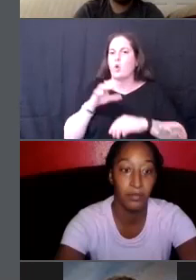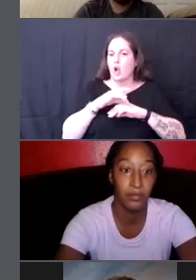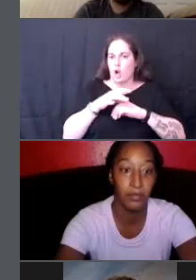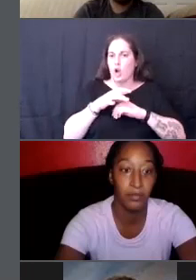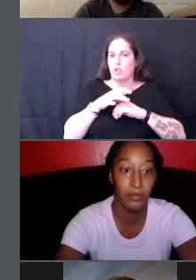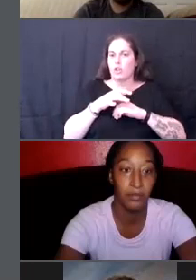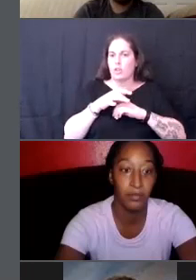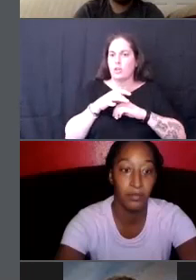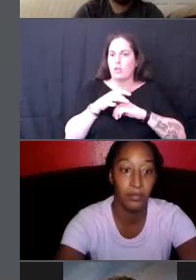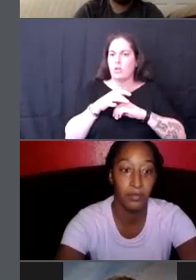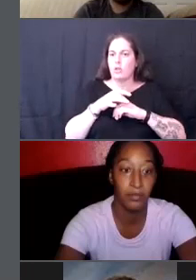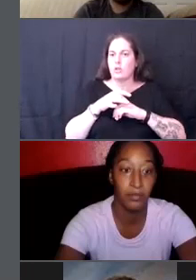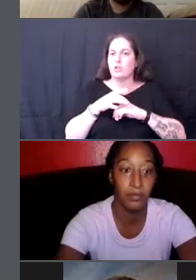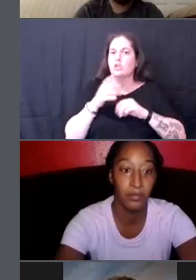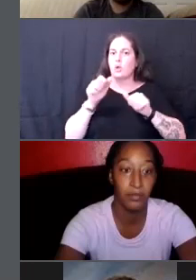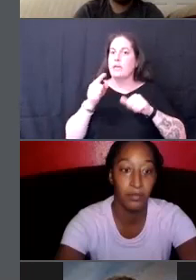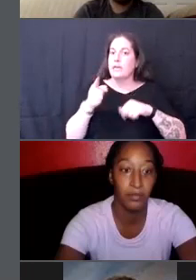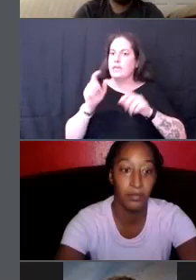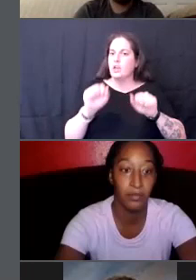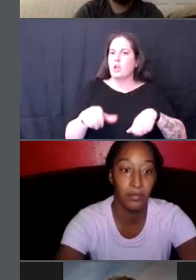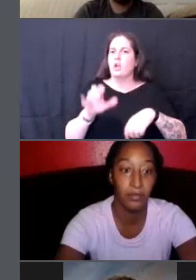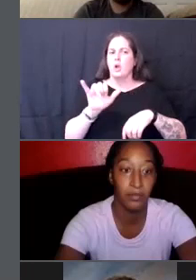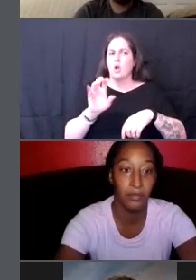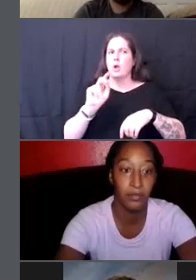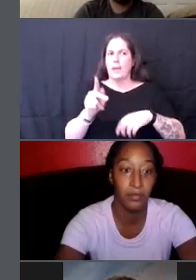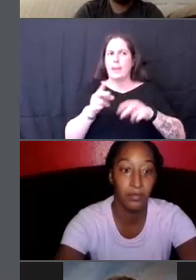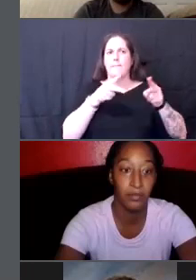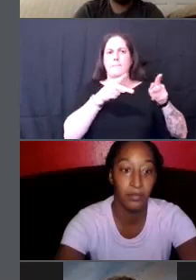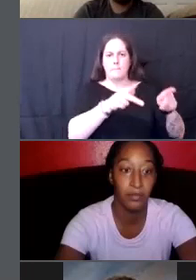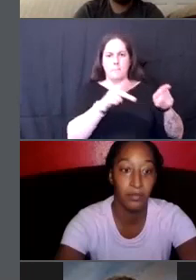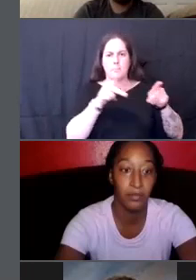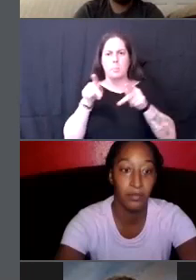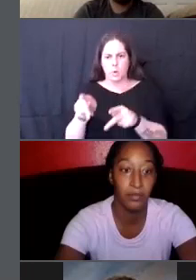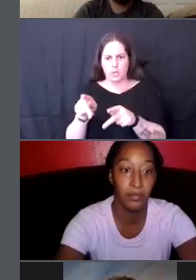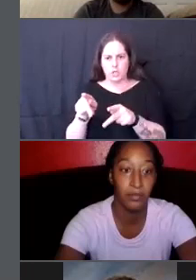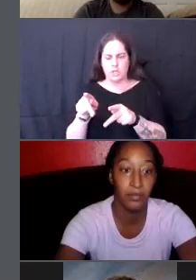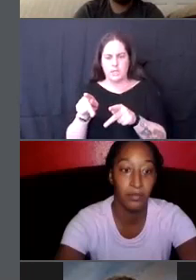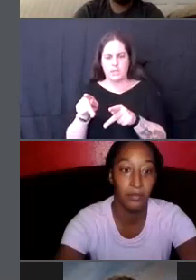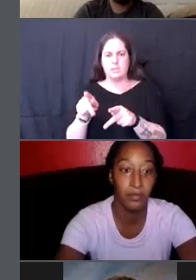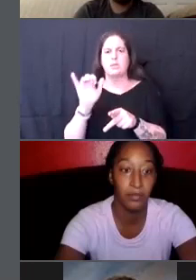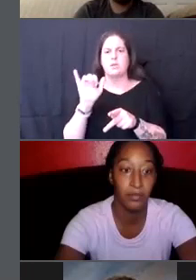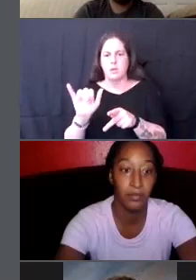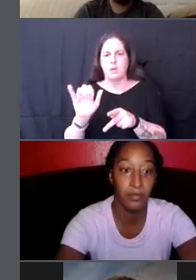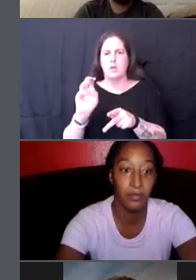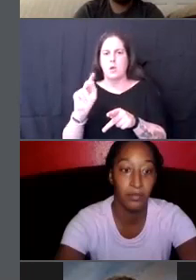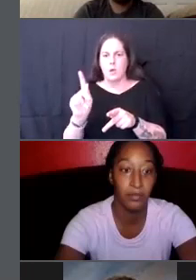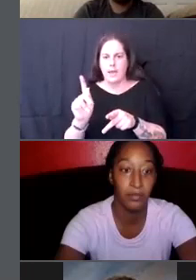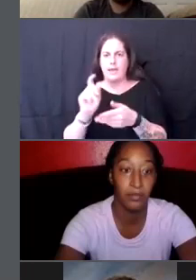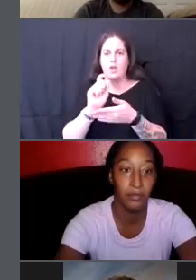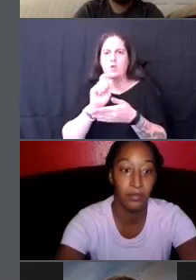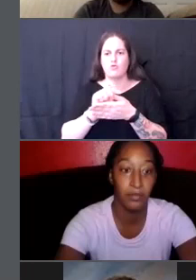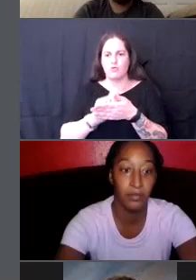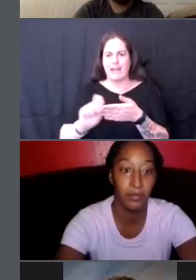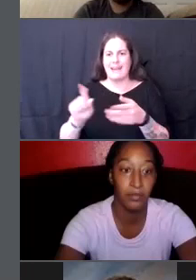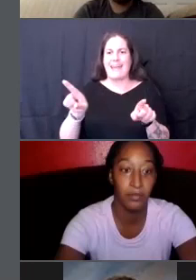in terms of proportionality and take that a step further and write it in terms of an equality.